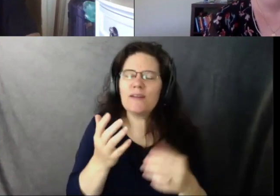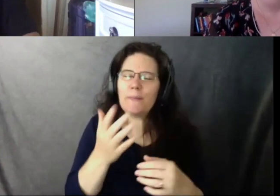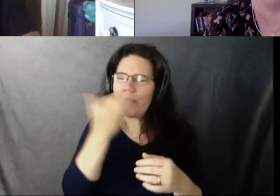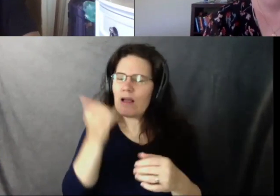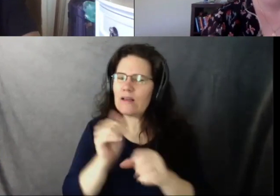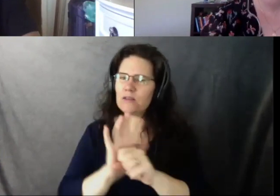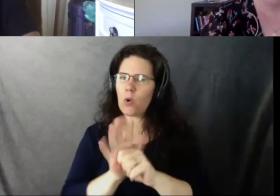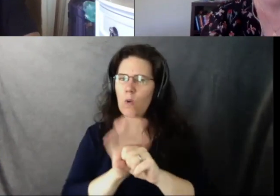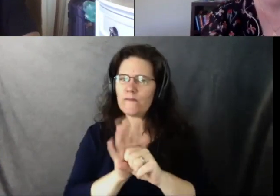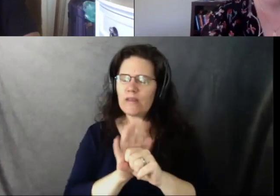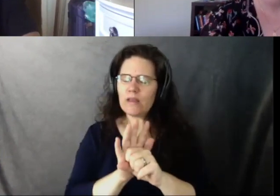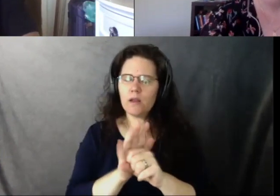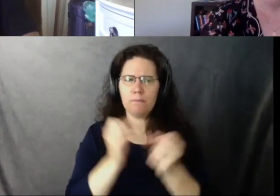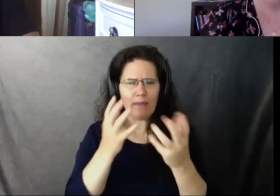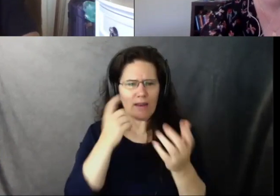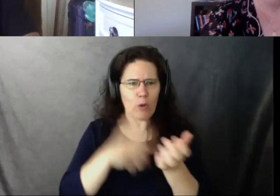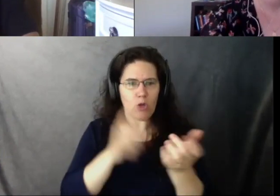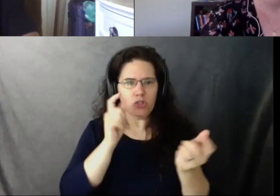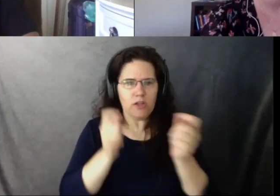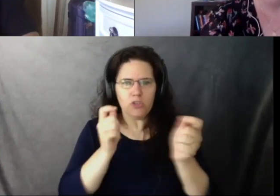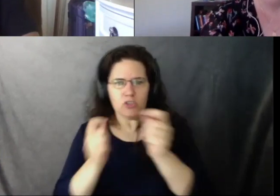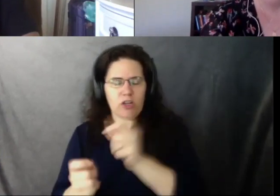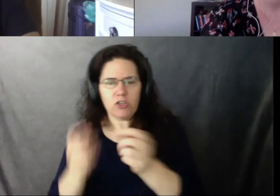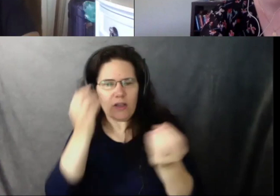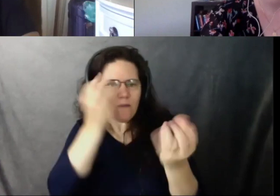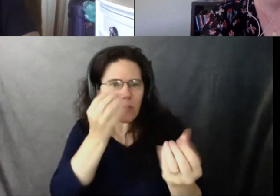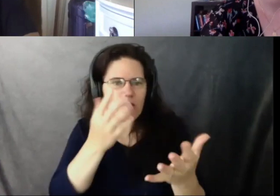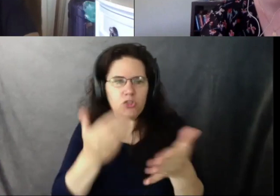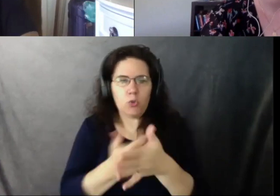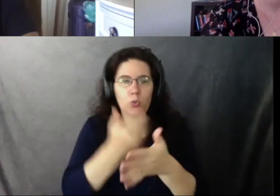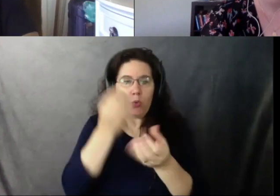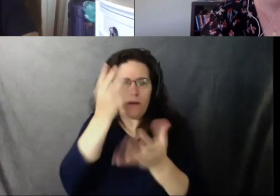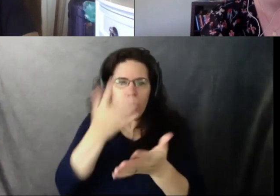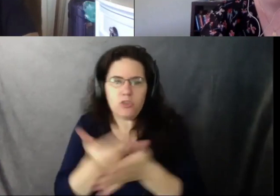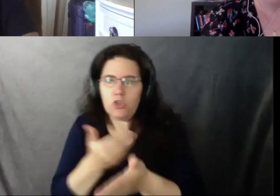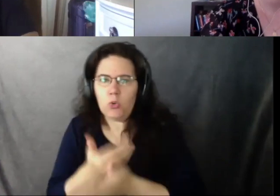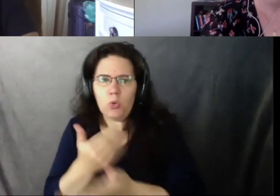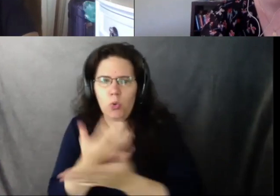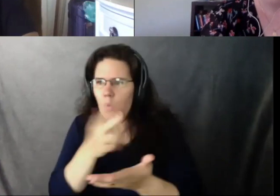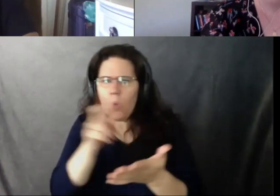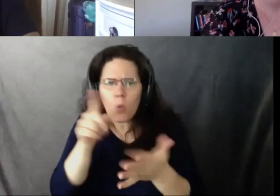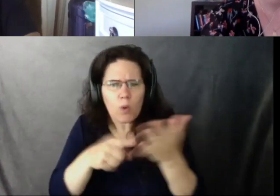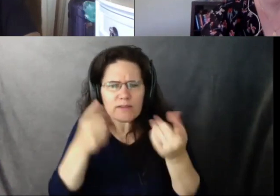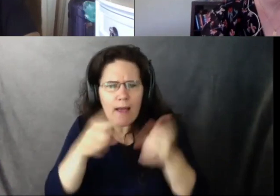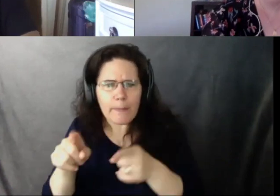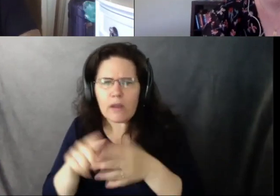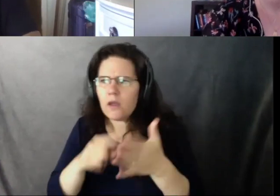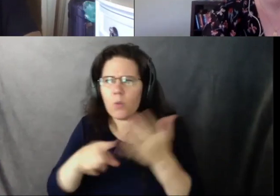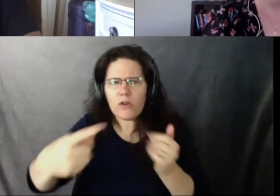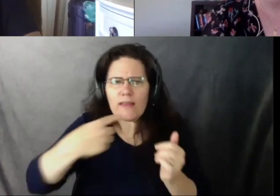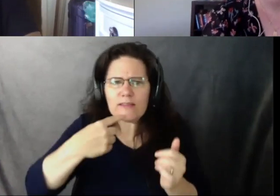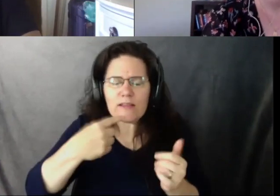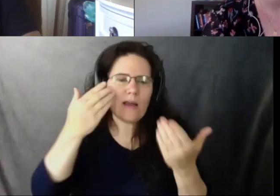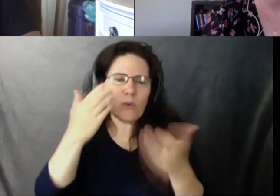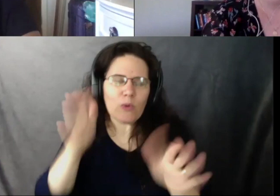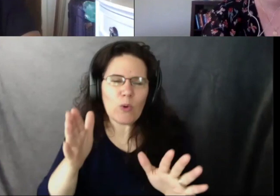is important for people with disabilities and people who are hard of hearing or deaf to be able to get the